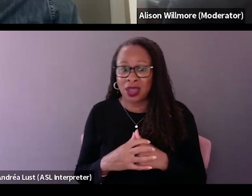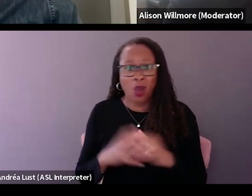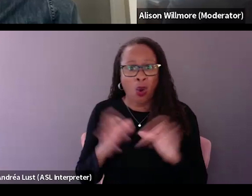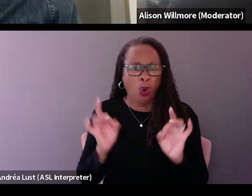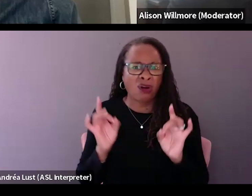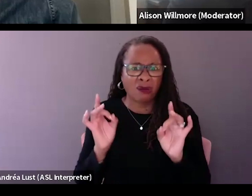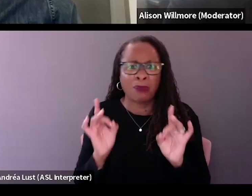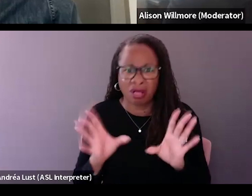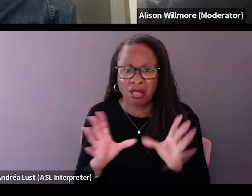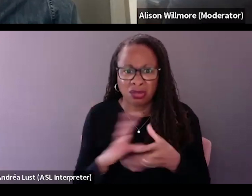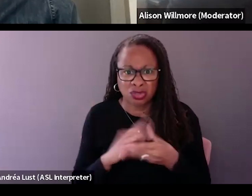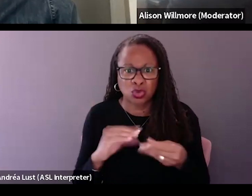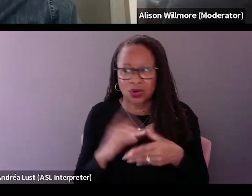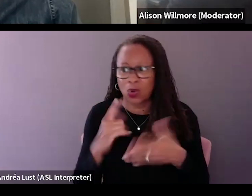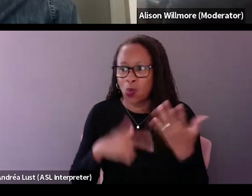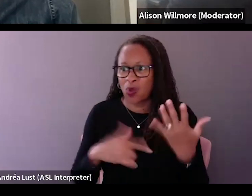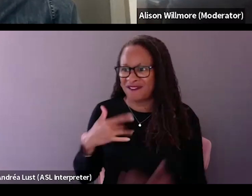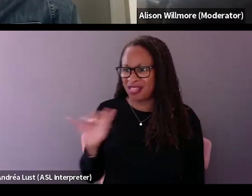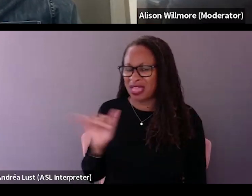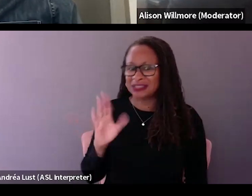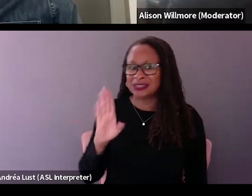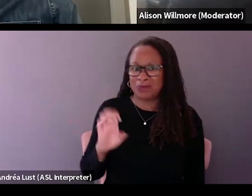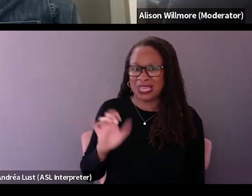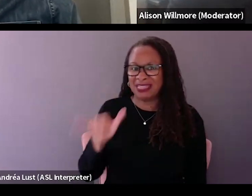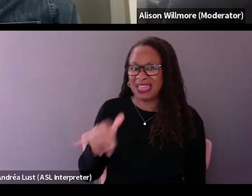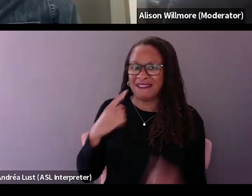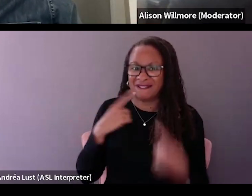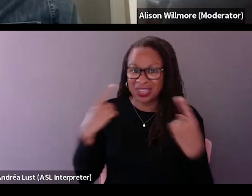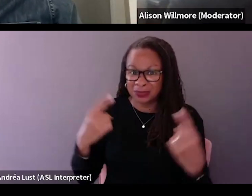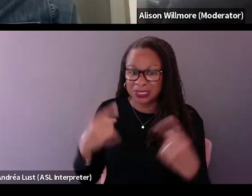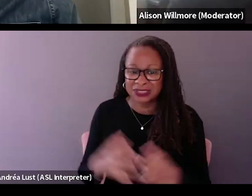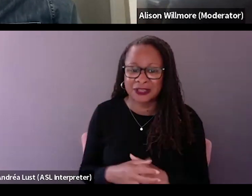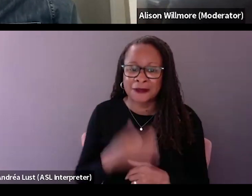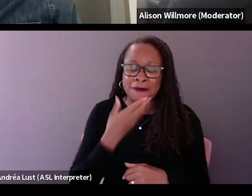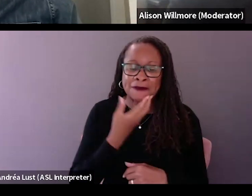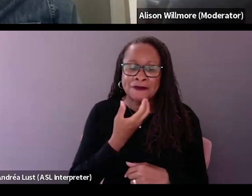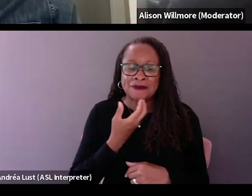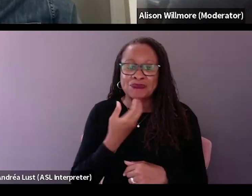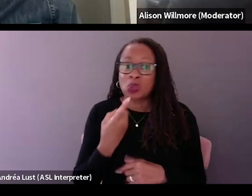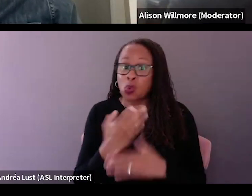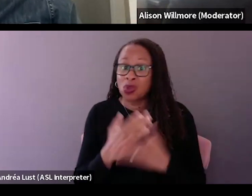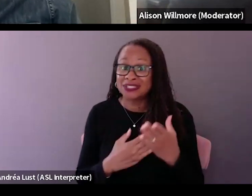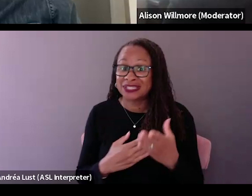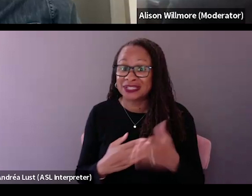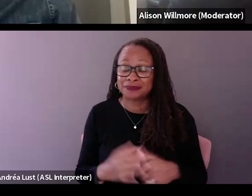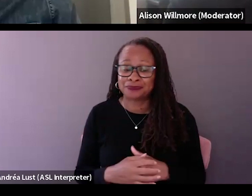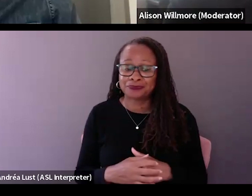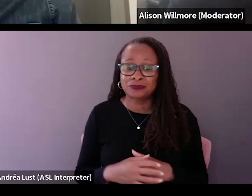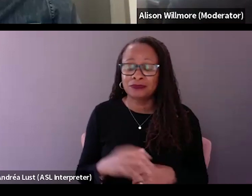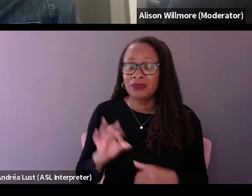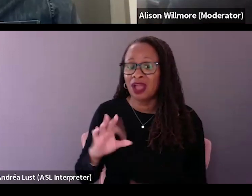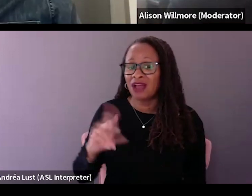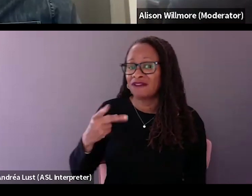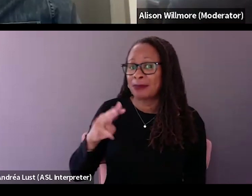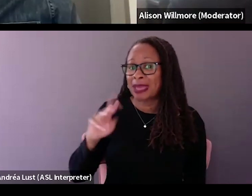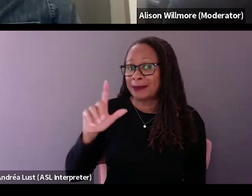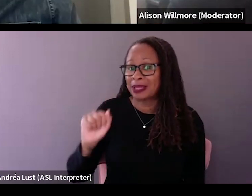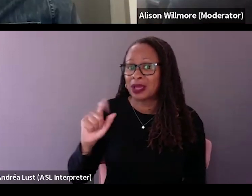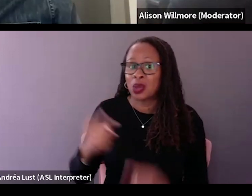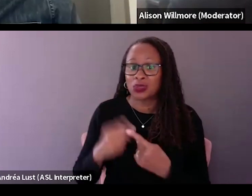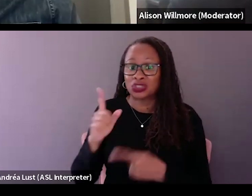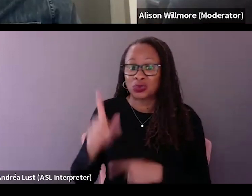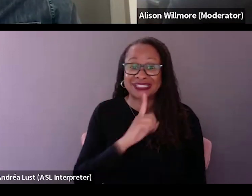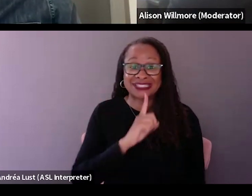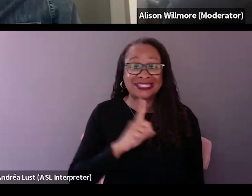famous. We had a scene of Pamela when she was a single mom coming into her house in Malibu, where she